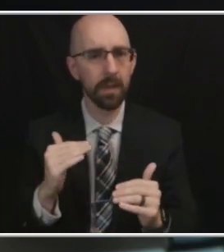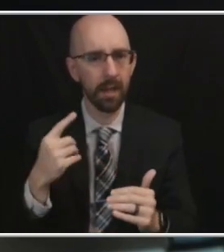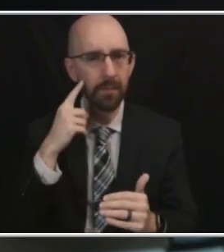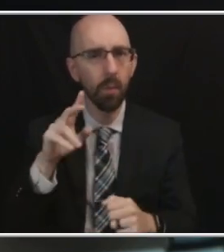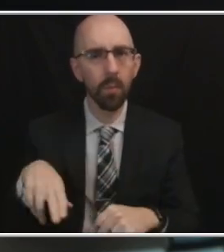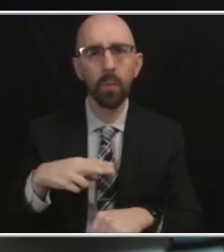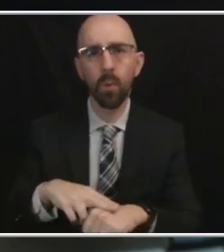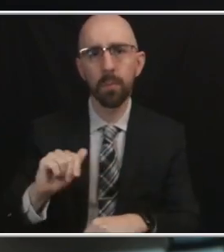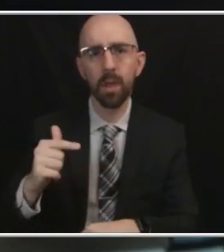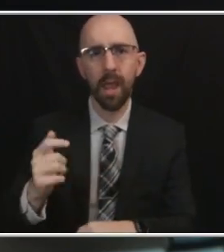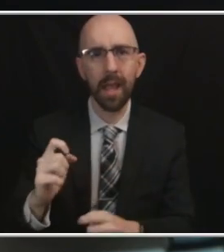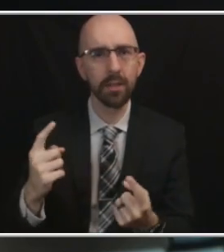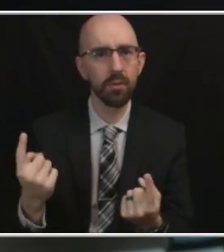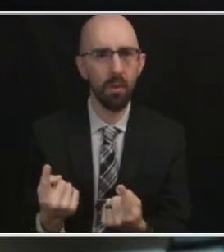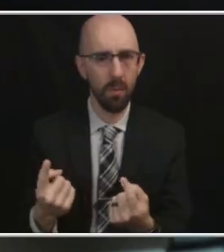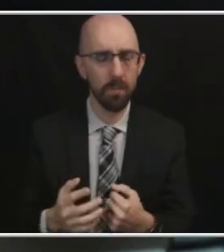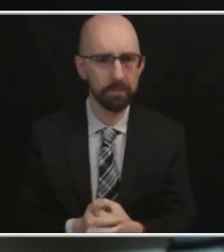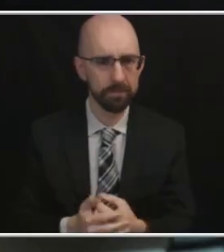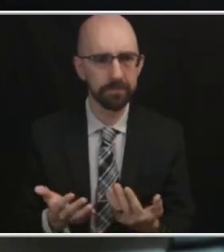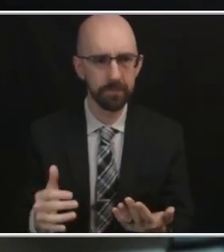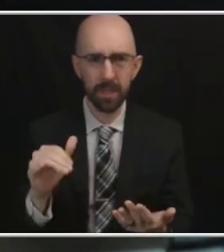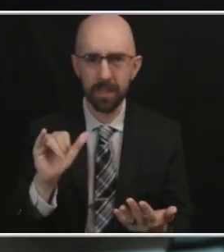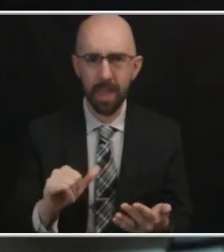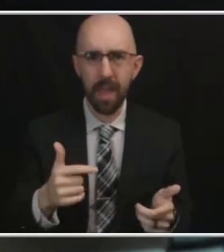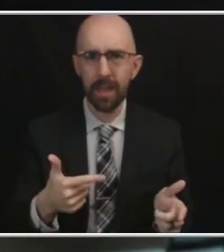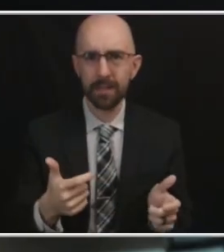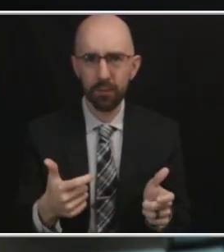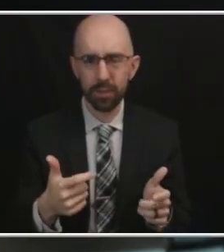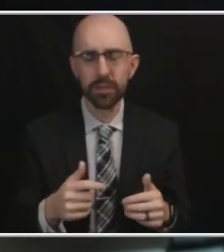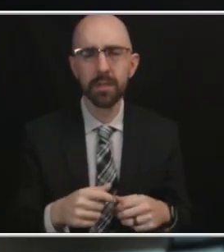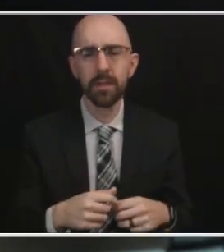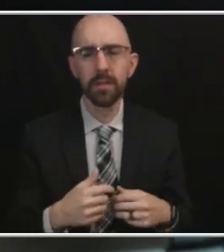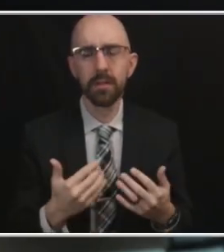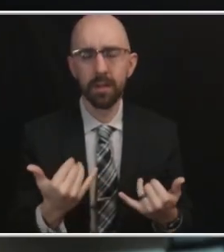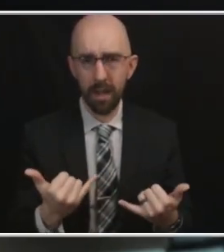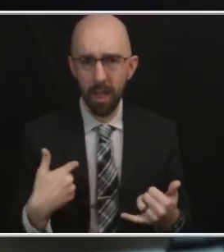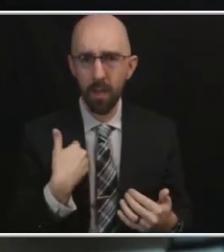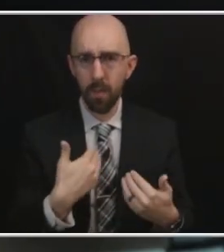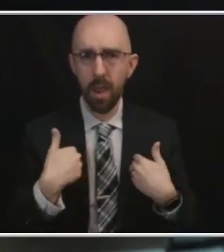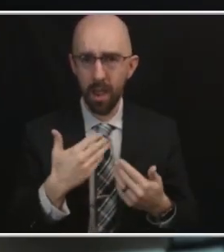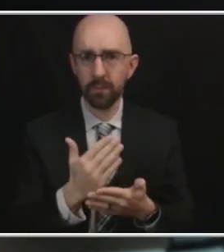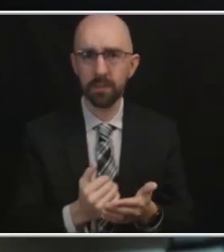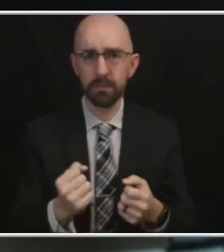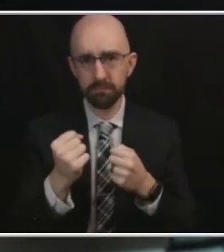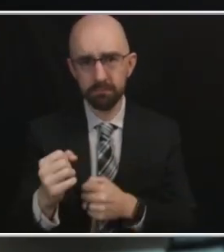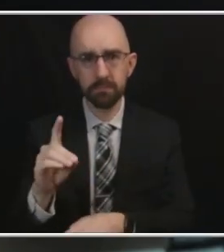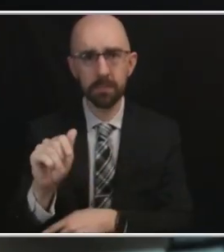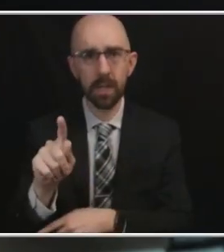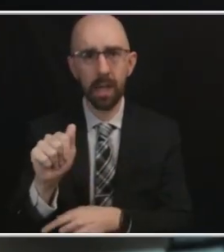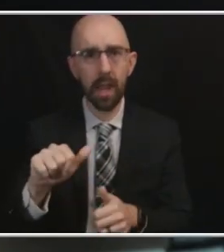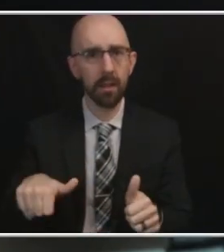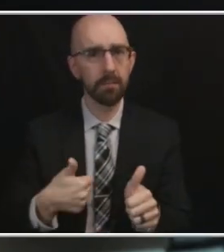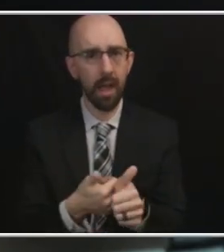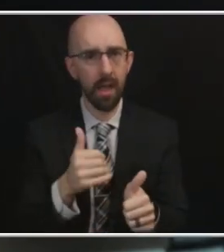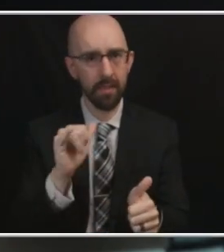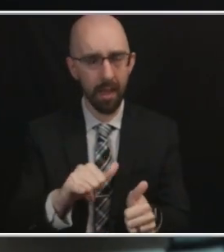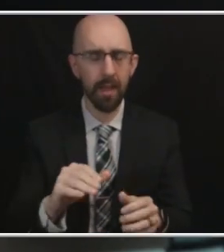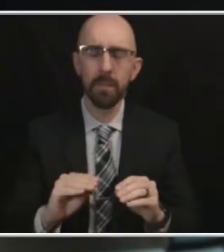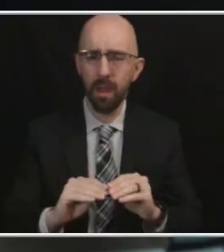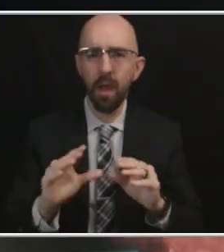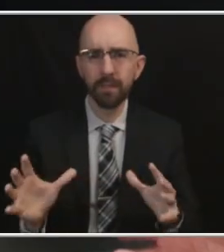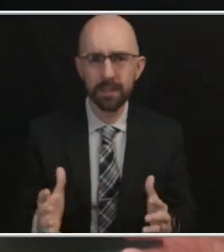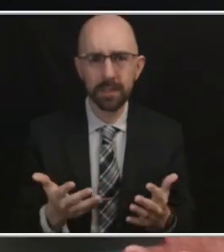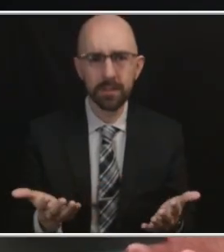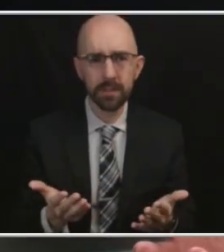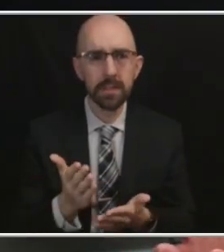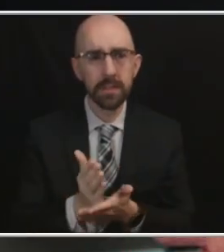alone. And so that acceleration, now we have some solid data behind it. I mean, obviously, some patients